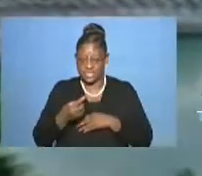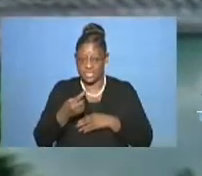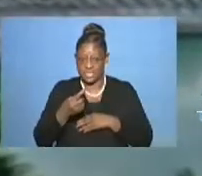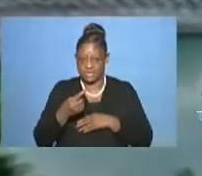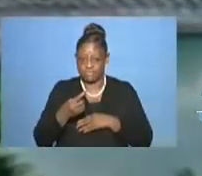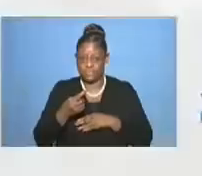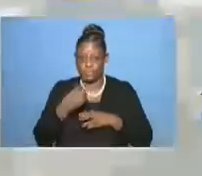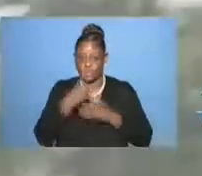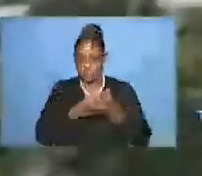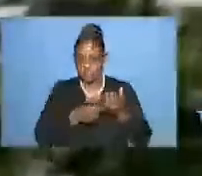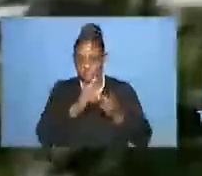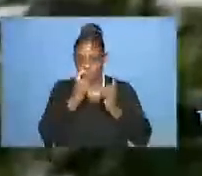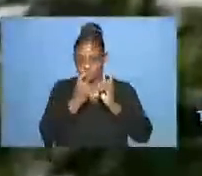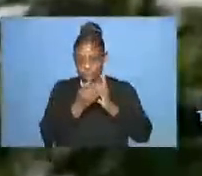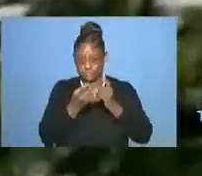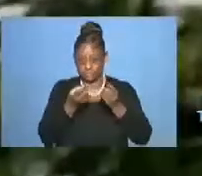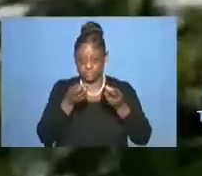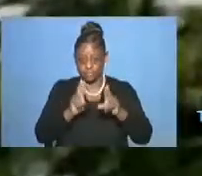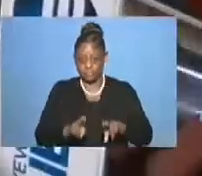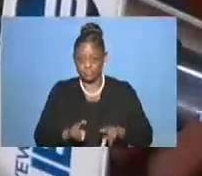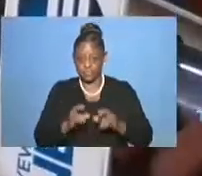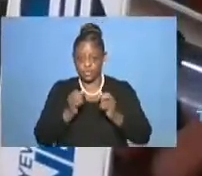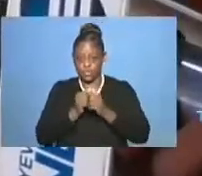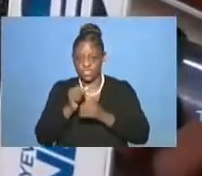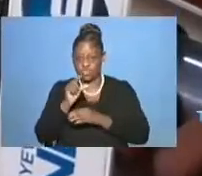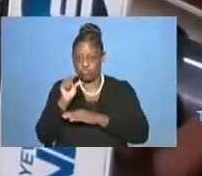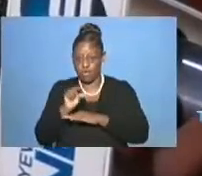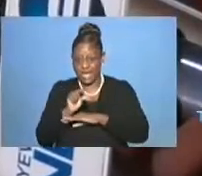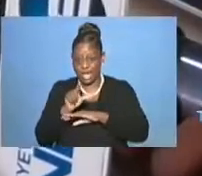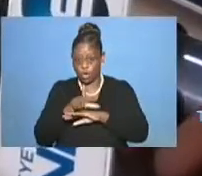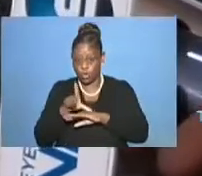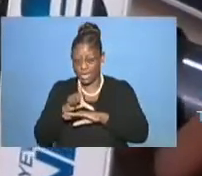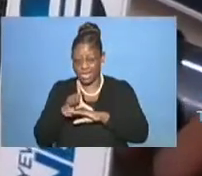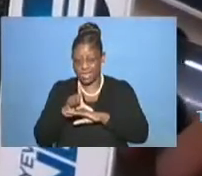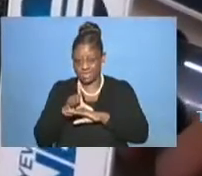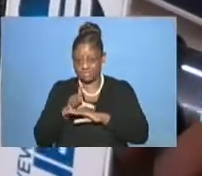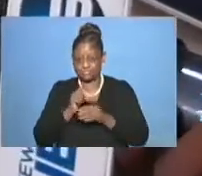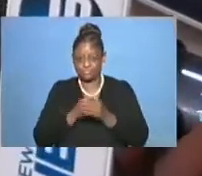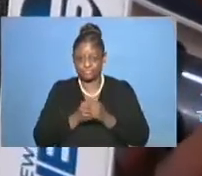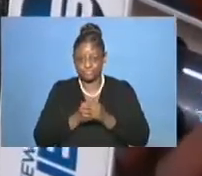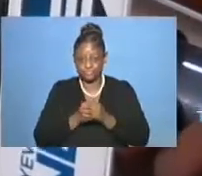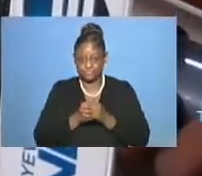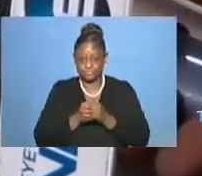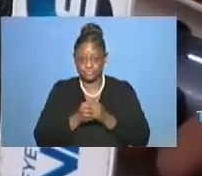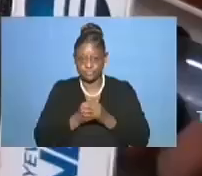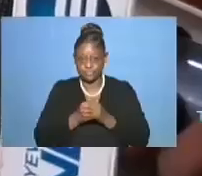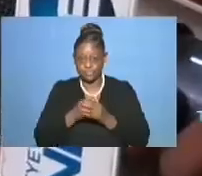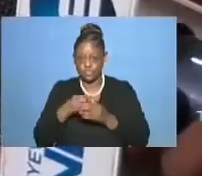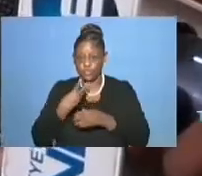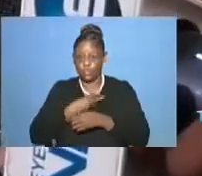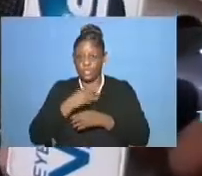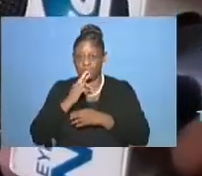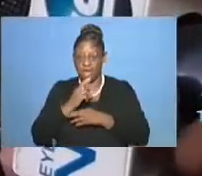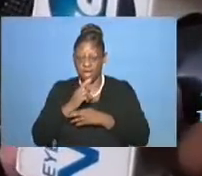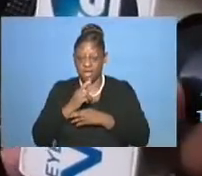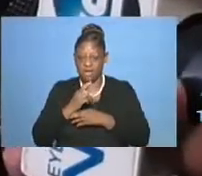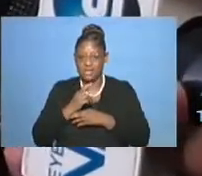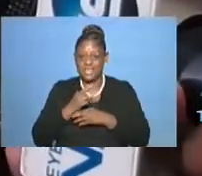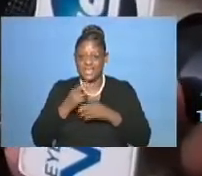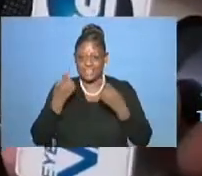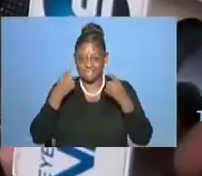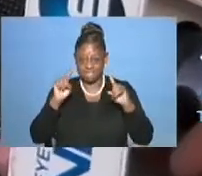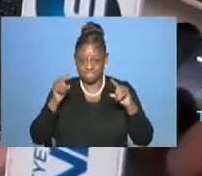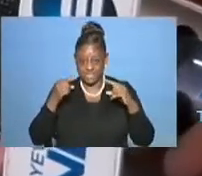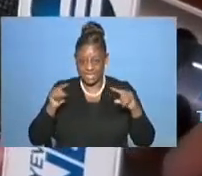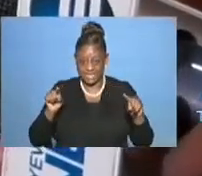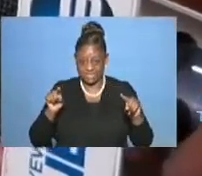relates to Grand Lucayan. Suffice to say, we are in the final stages of selecting